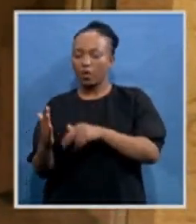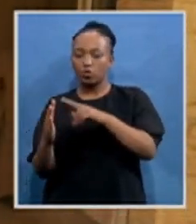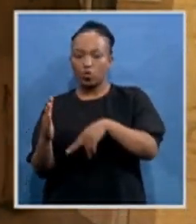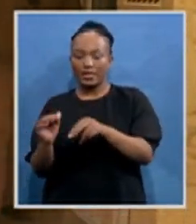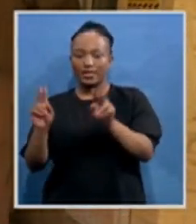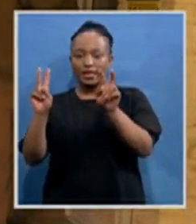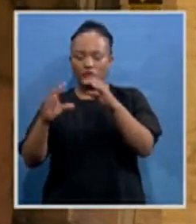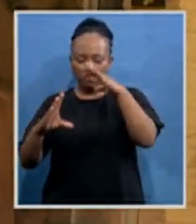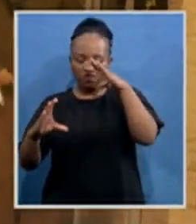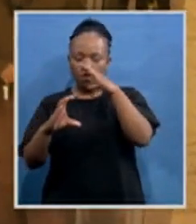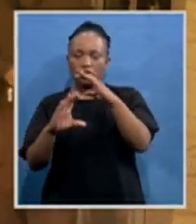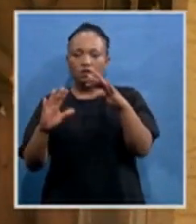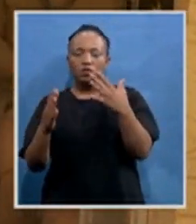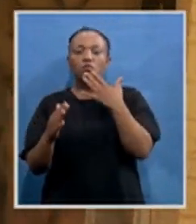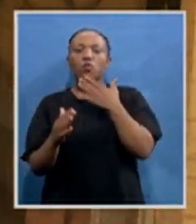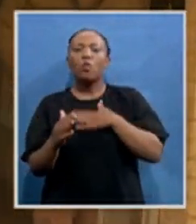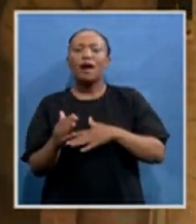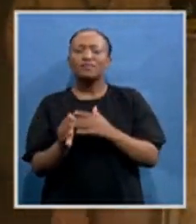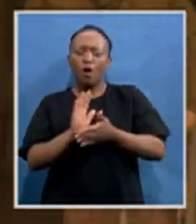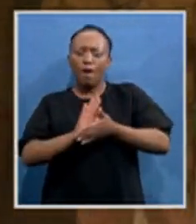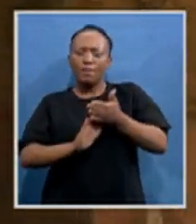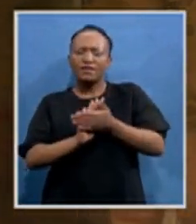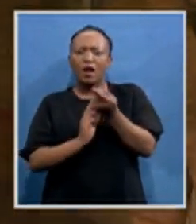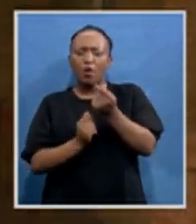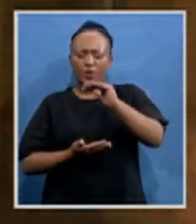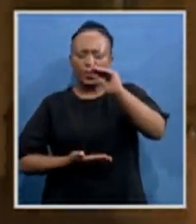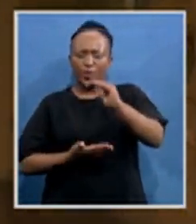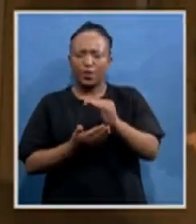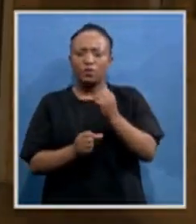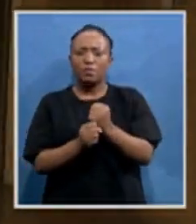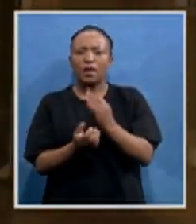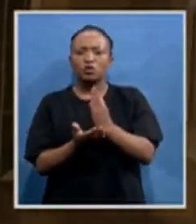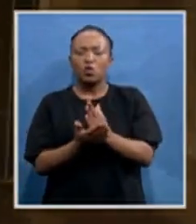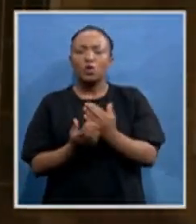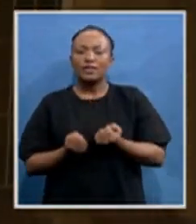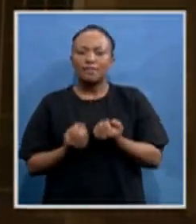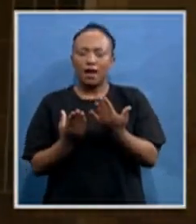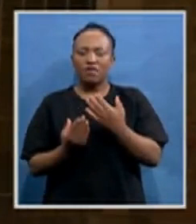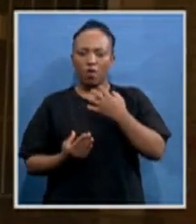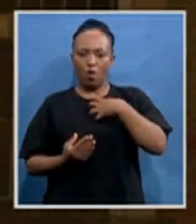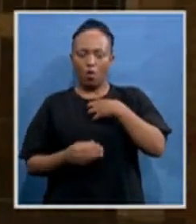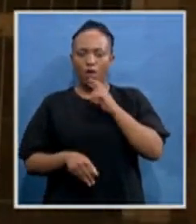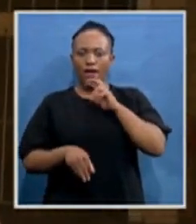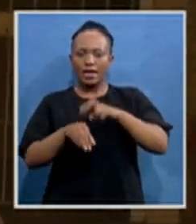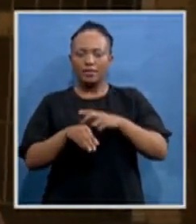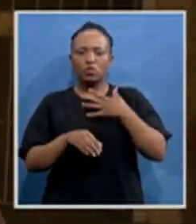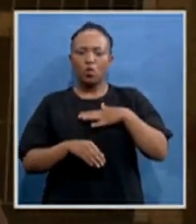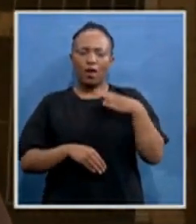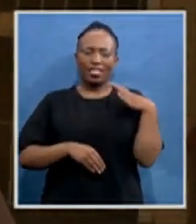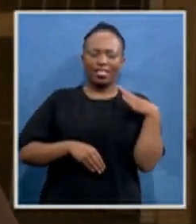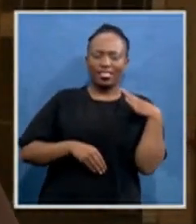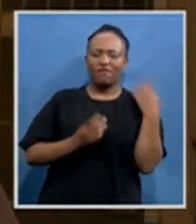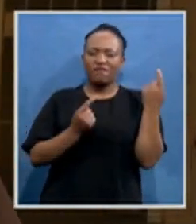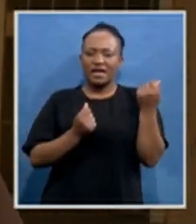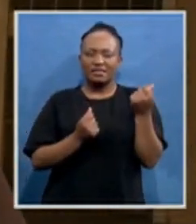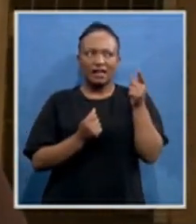costs, ensure supply of their own needs, and they reduce the financial burden on the fiscus. As you may know, it costs a lot of money